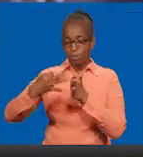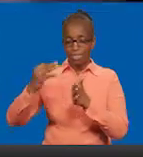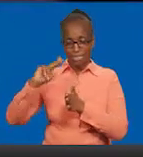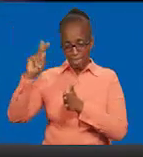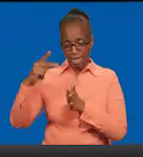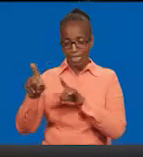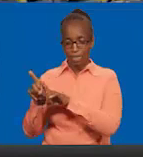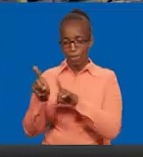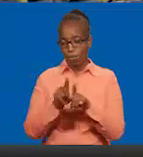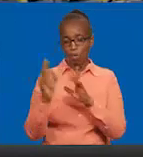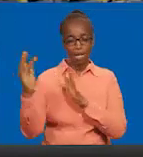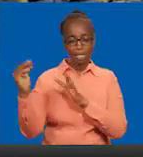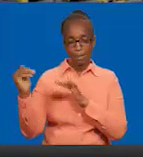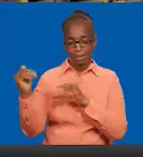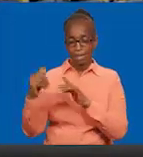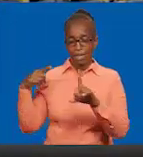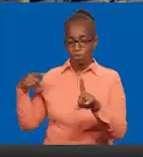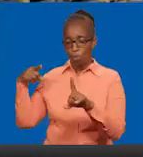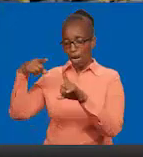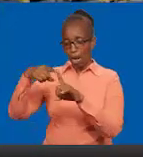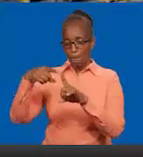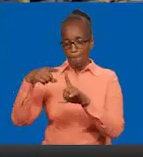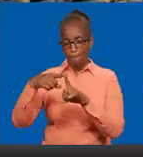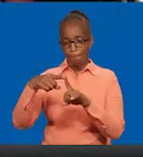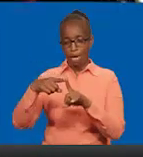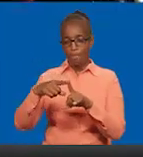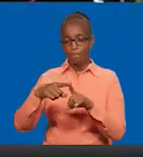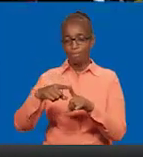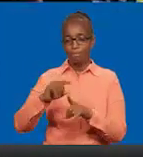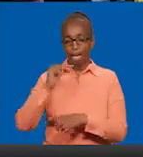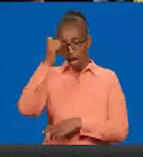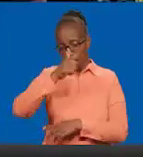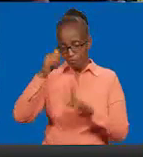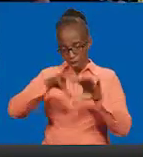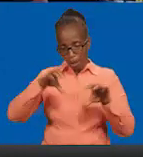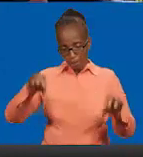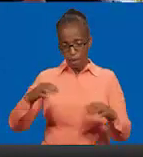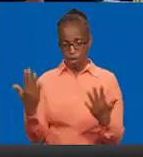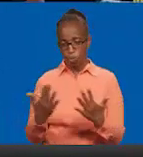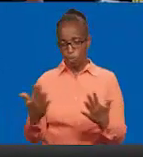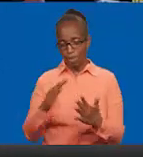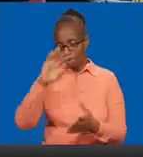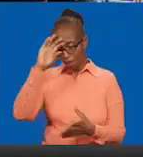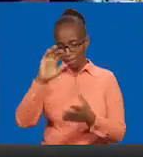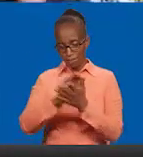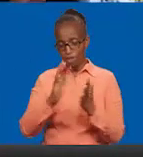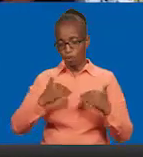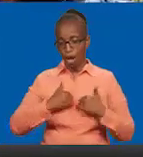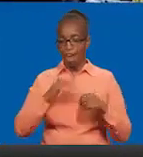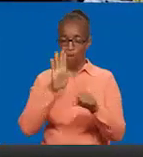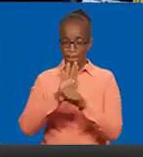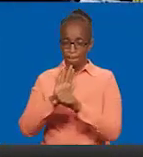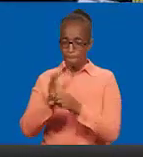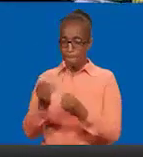Kampuni zilizo nchini pia zimetakiwa kutanua mauzo yao na kulenga soko la Afrika na linaloaminika kuwa